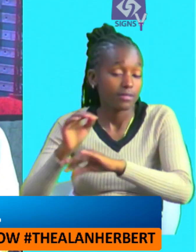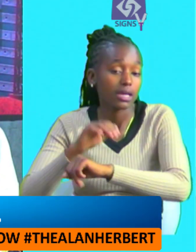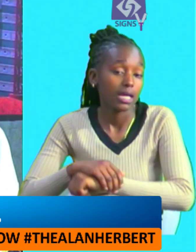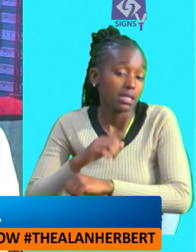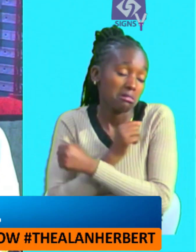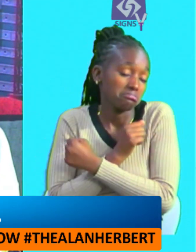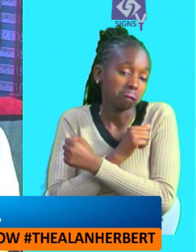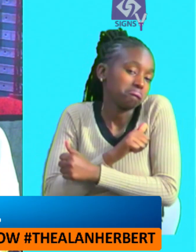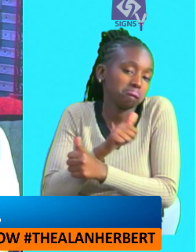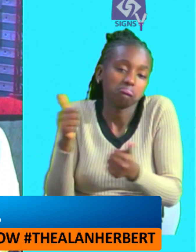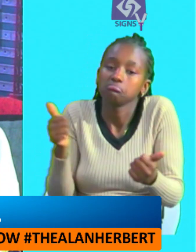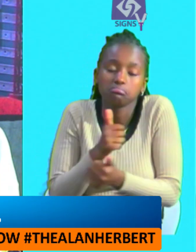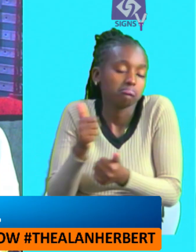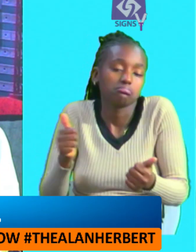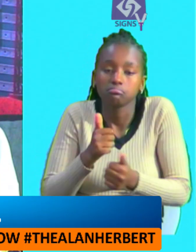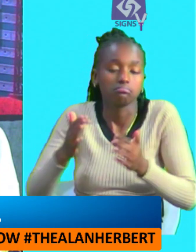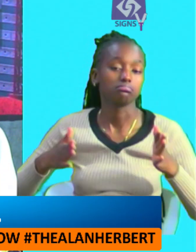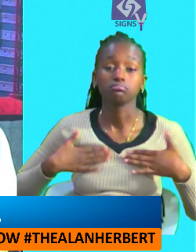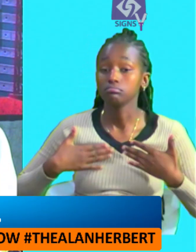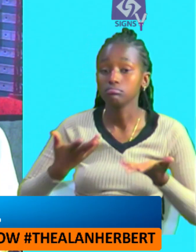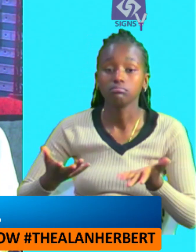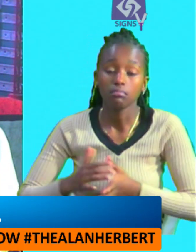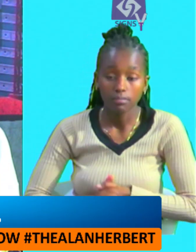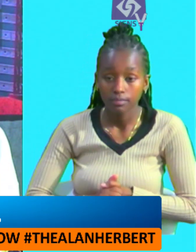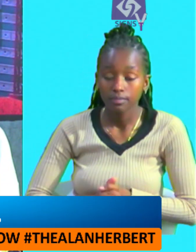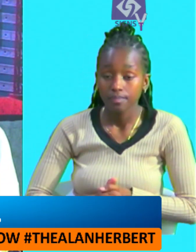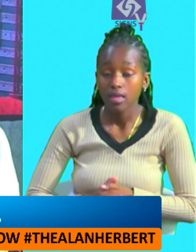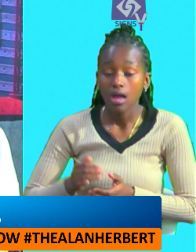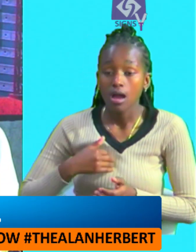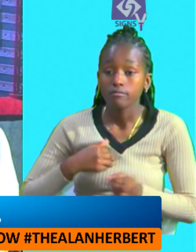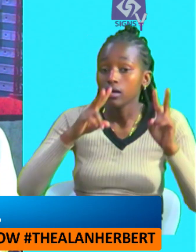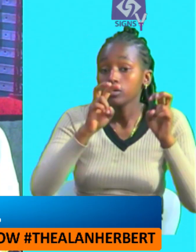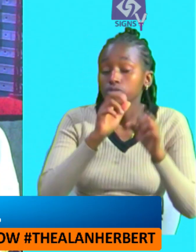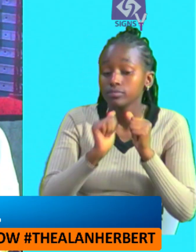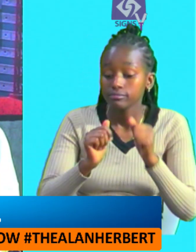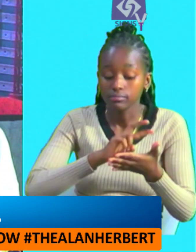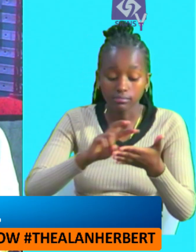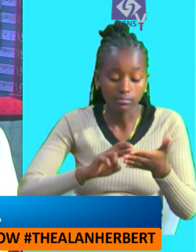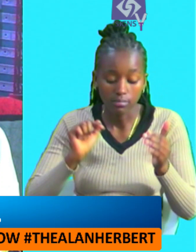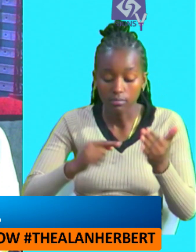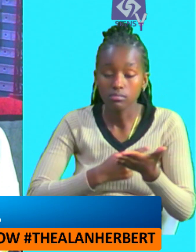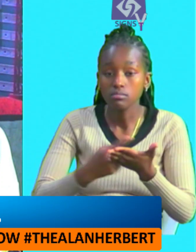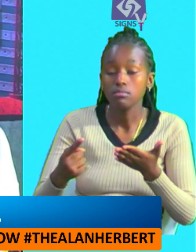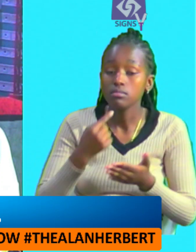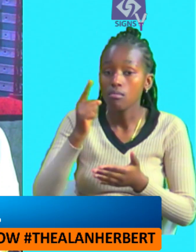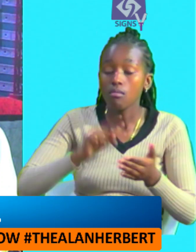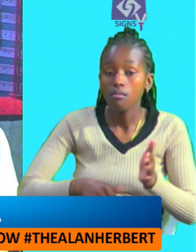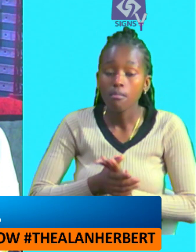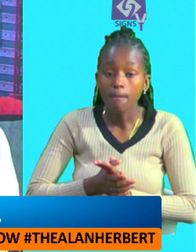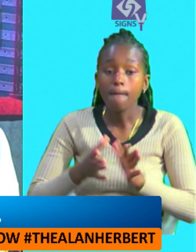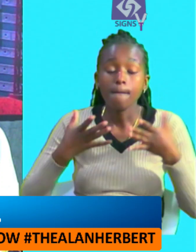a deficit in love. If I don't give it to them, then that makes the problem even bigger. You